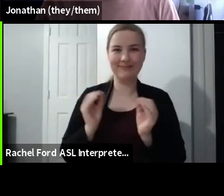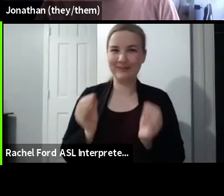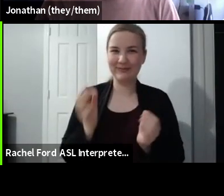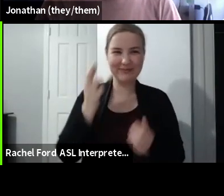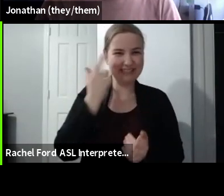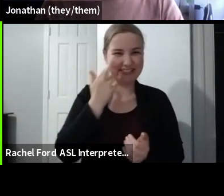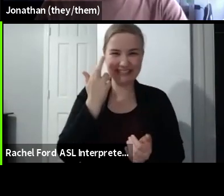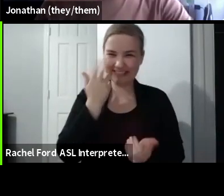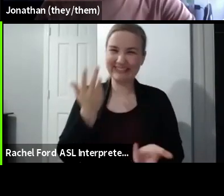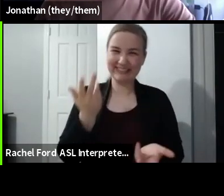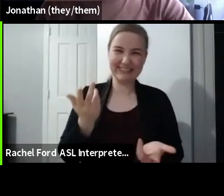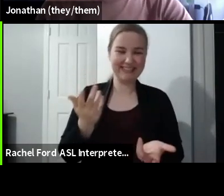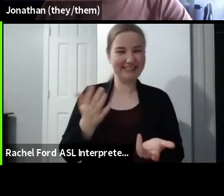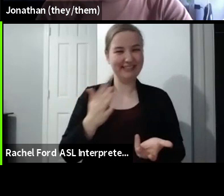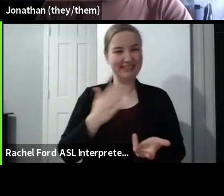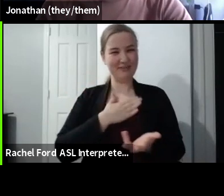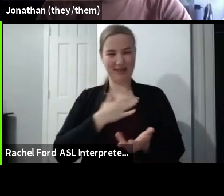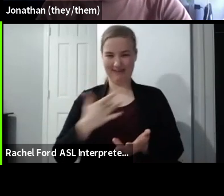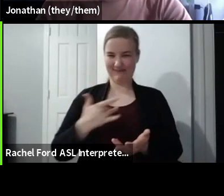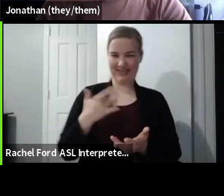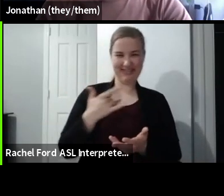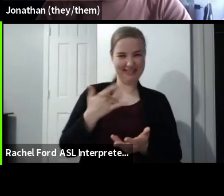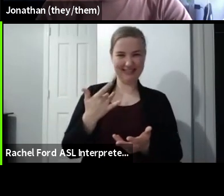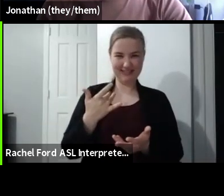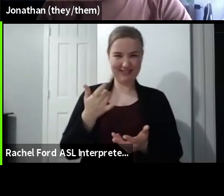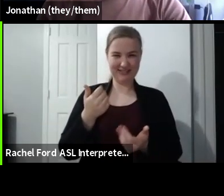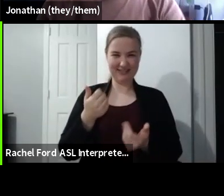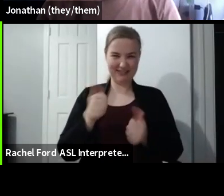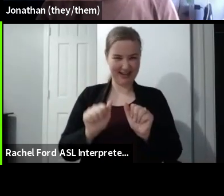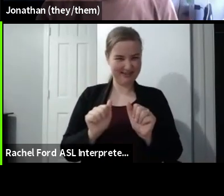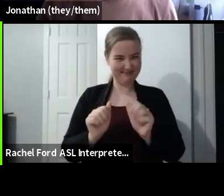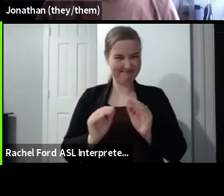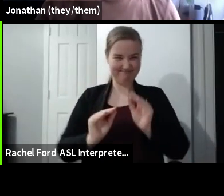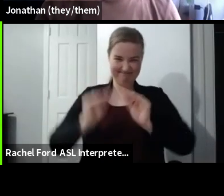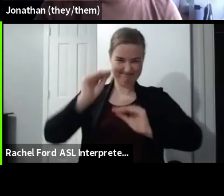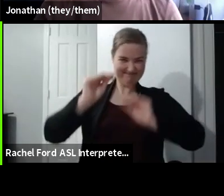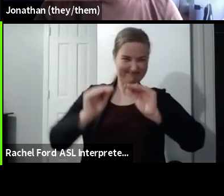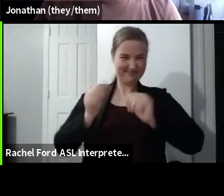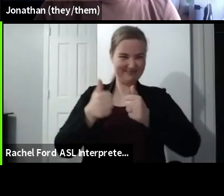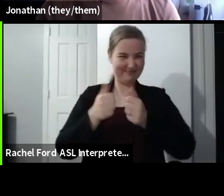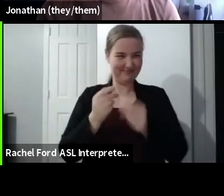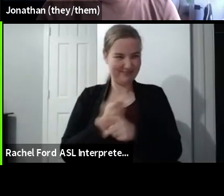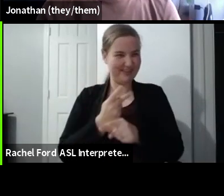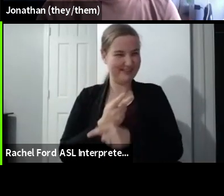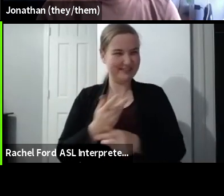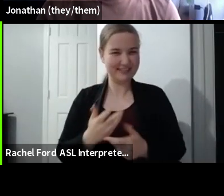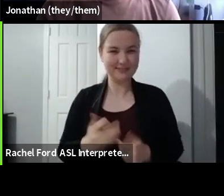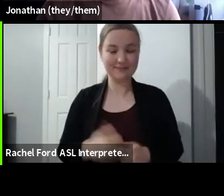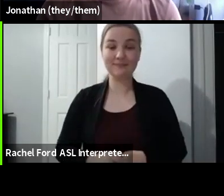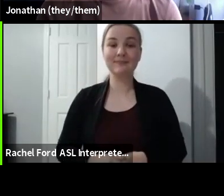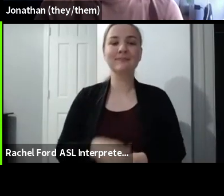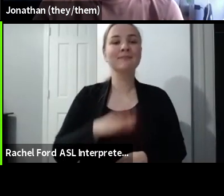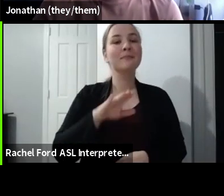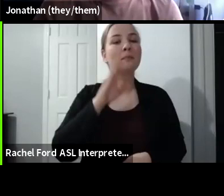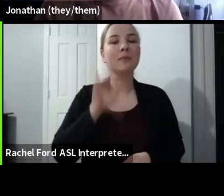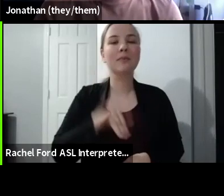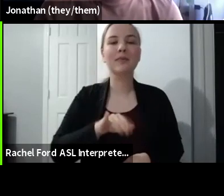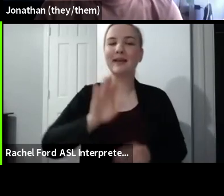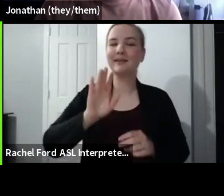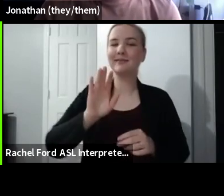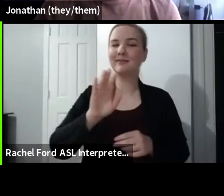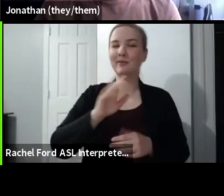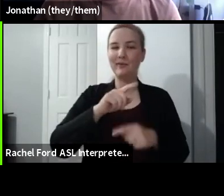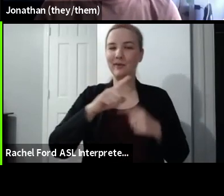a prioritizing feeling again, yeah. What do you all do when you're making your soup? Figuratively